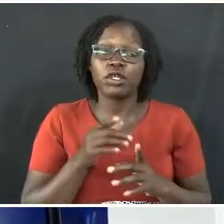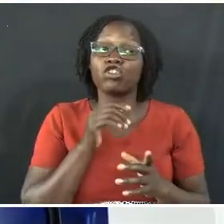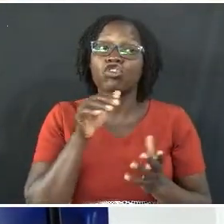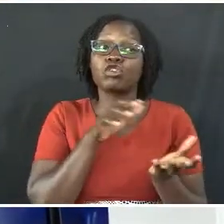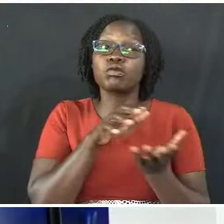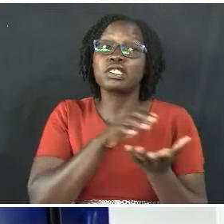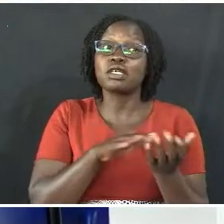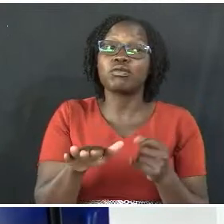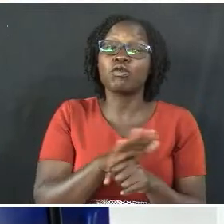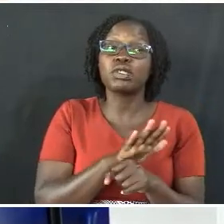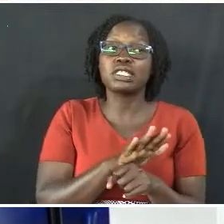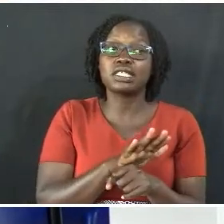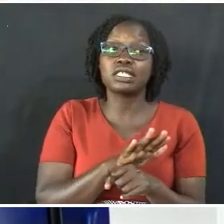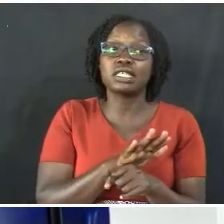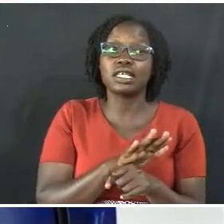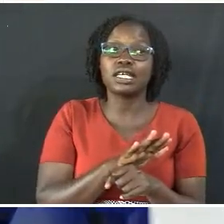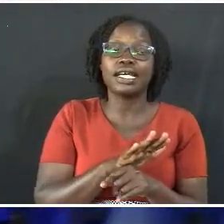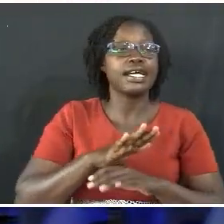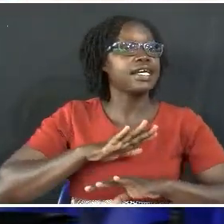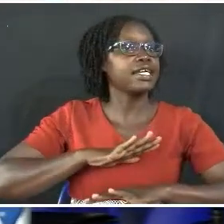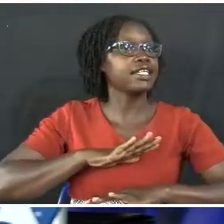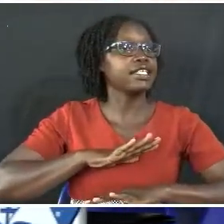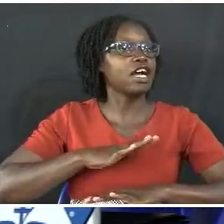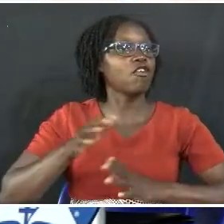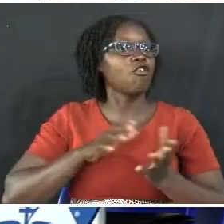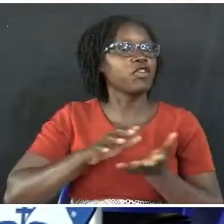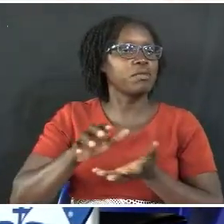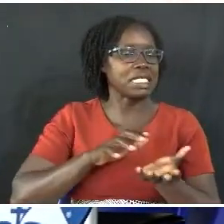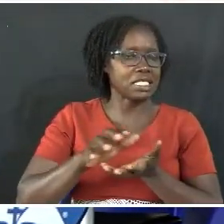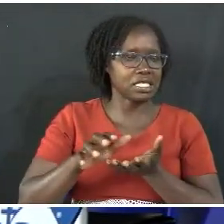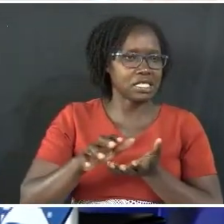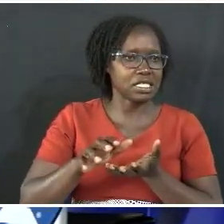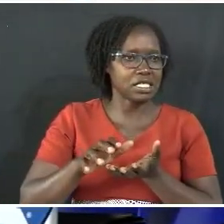up completely. Enough of the mess.